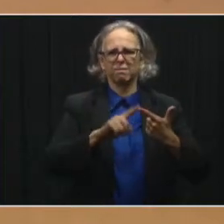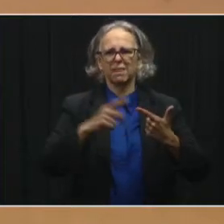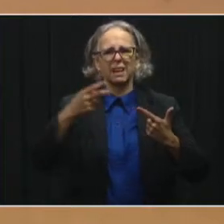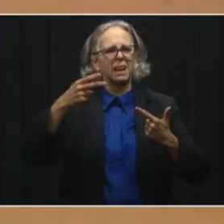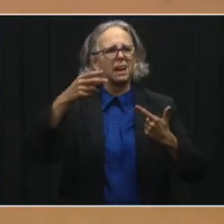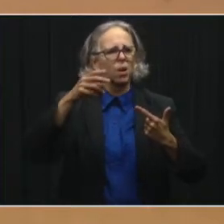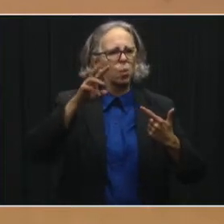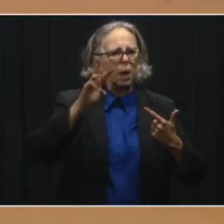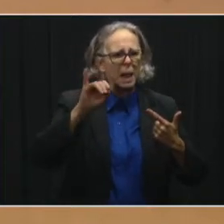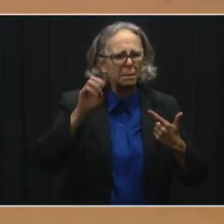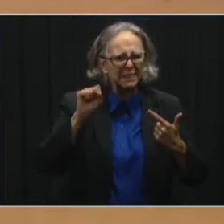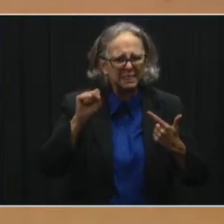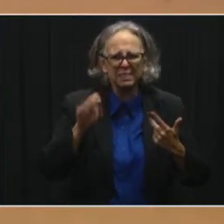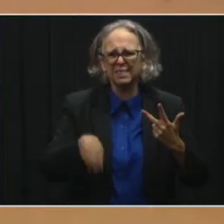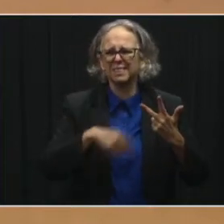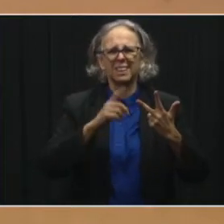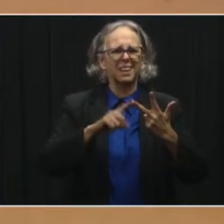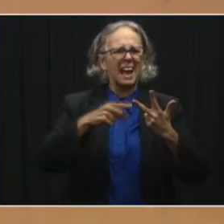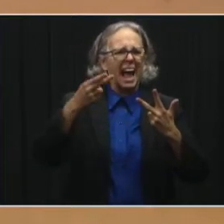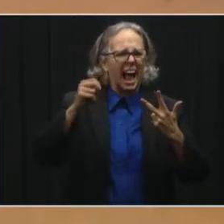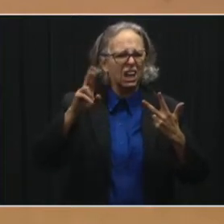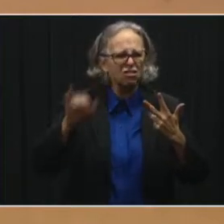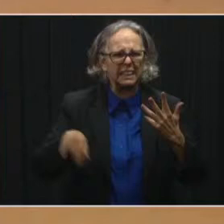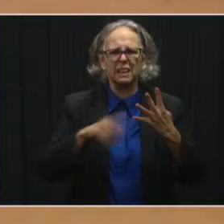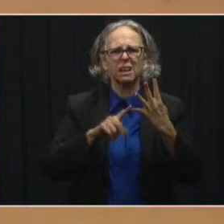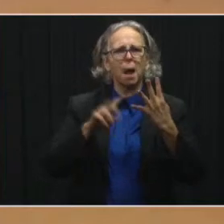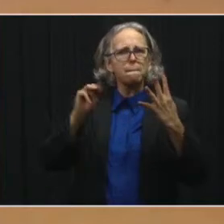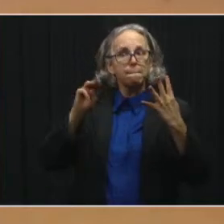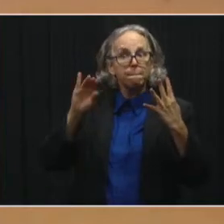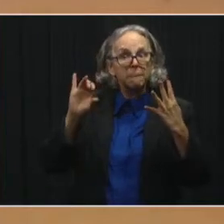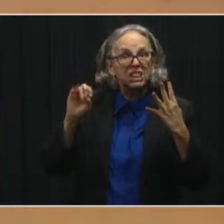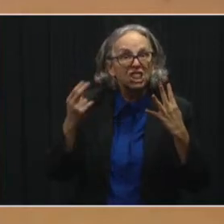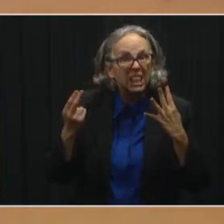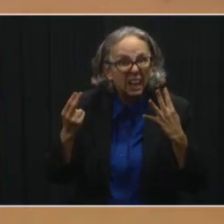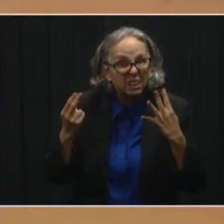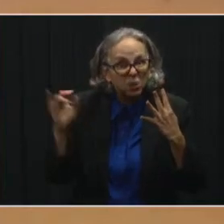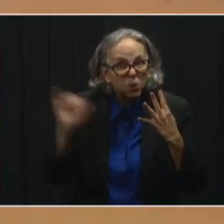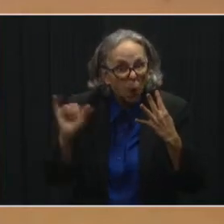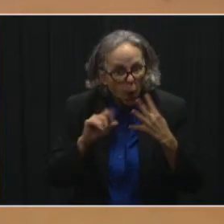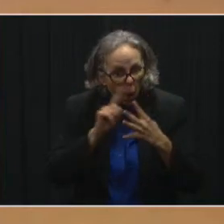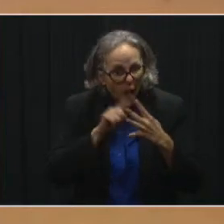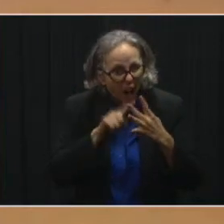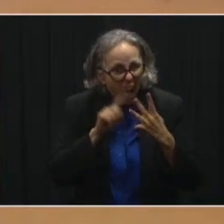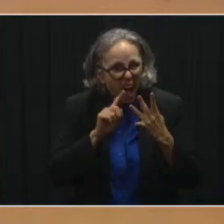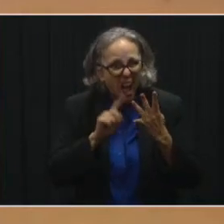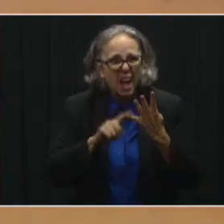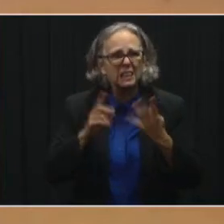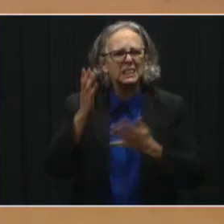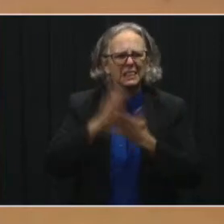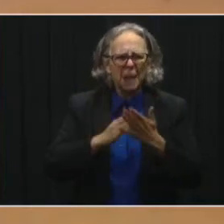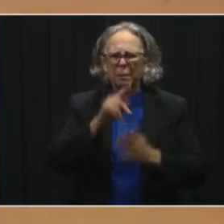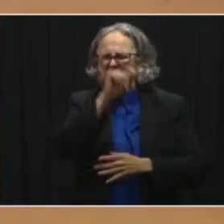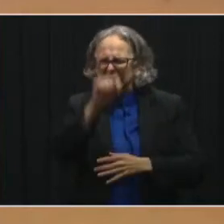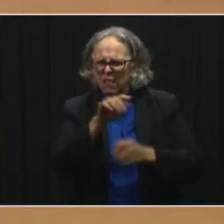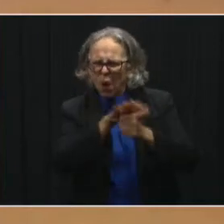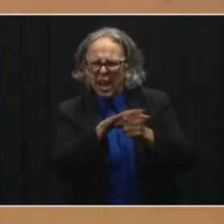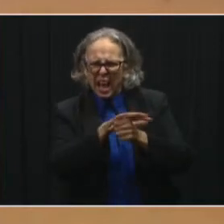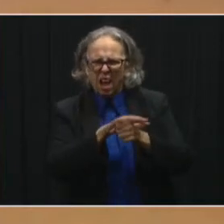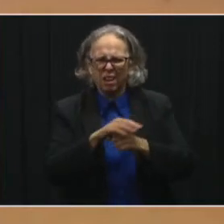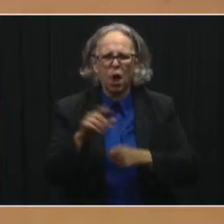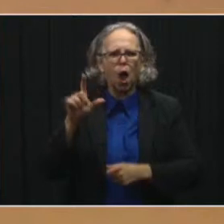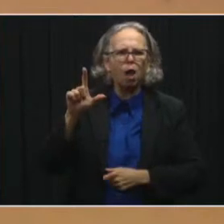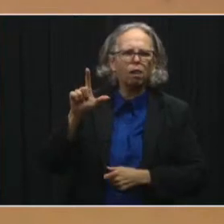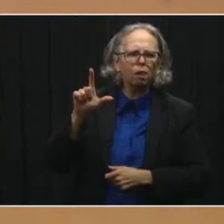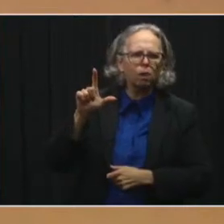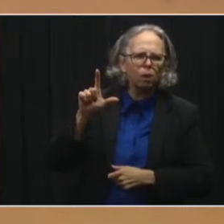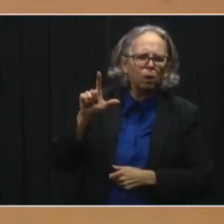Michigan. We are getting some, we don't get a lot from Lucas, which is Toledo. We get some from Paulding